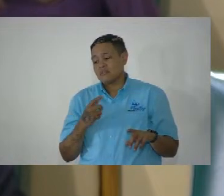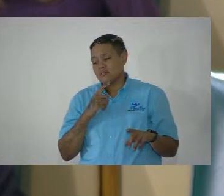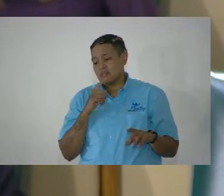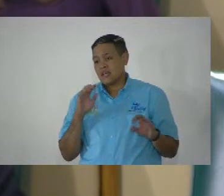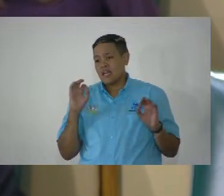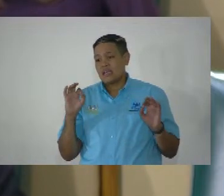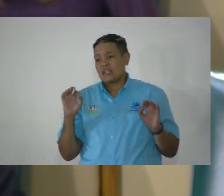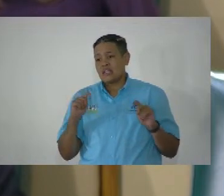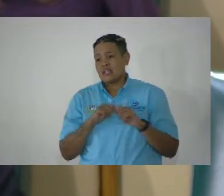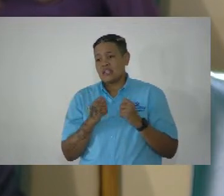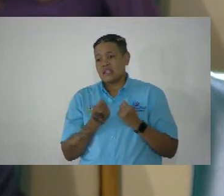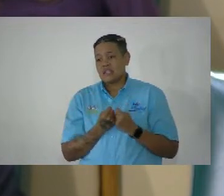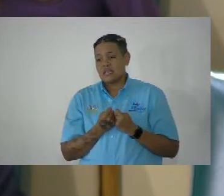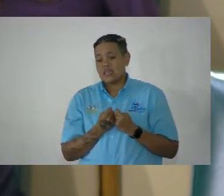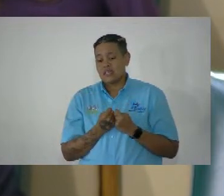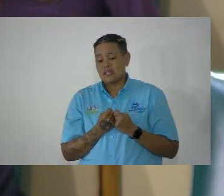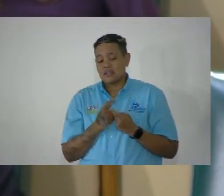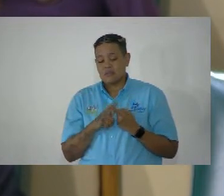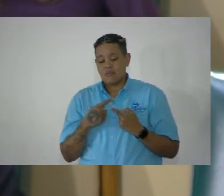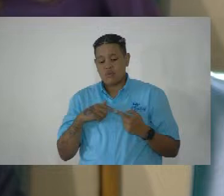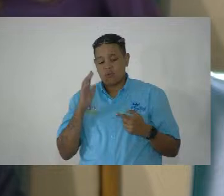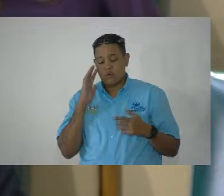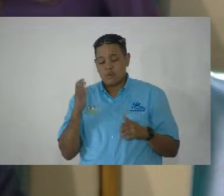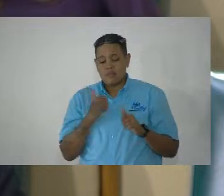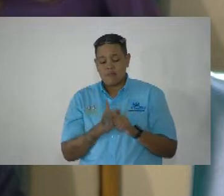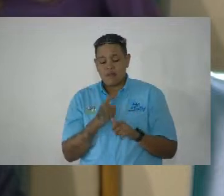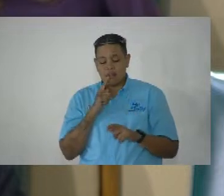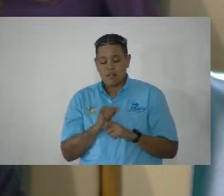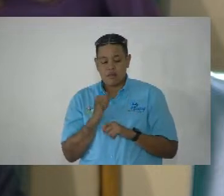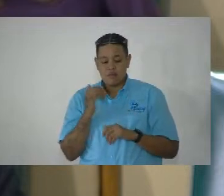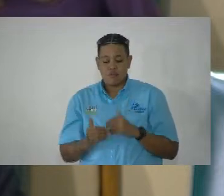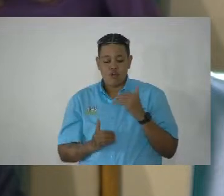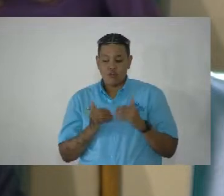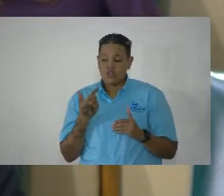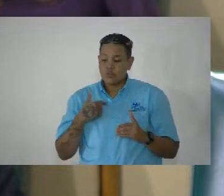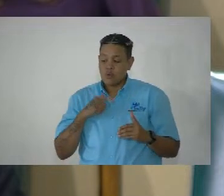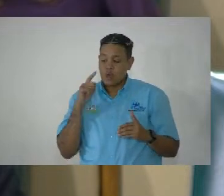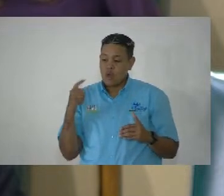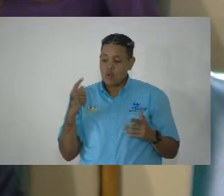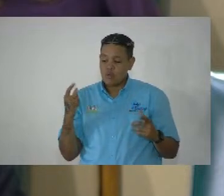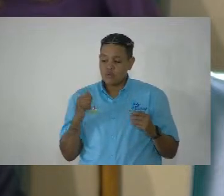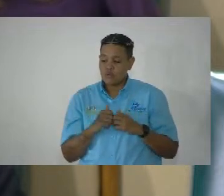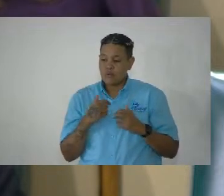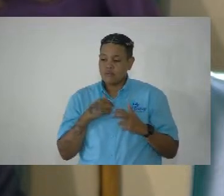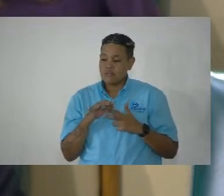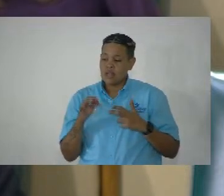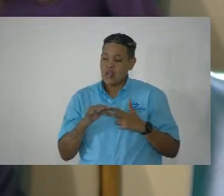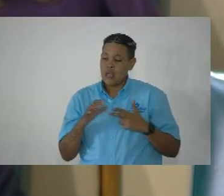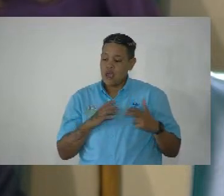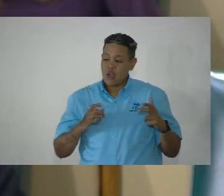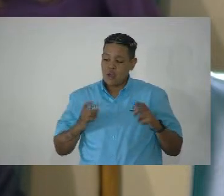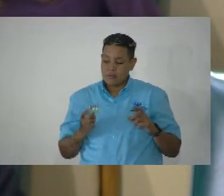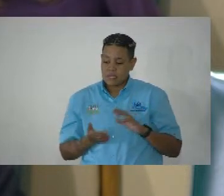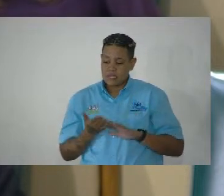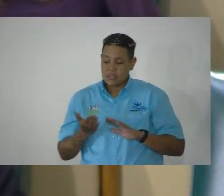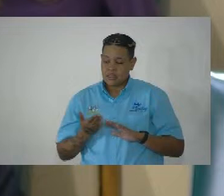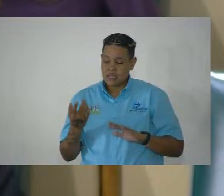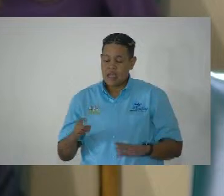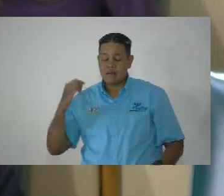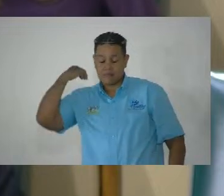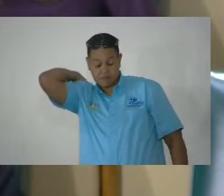team, and we will follow the processes we always do when we have Joint Select Committees.